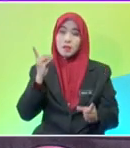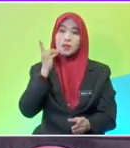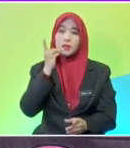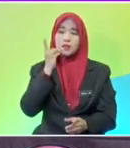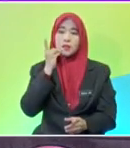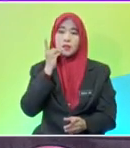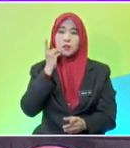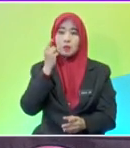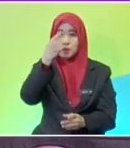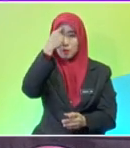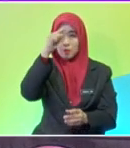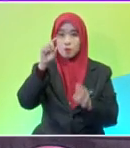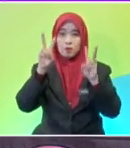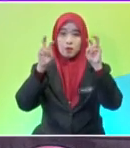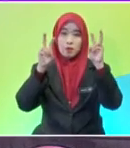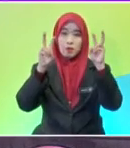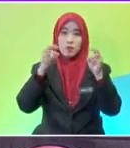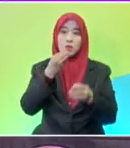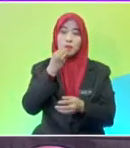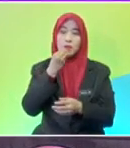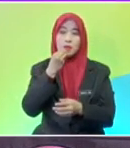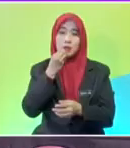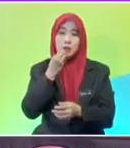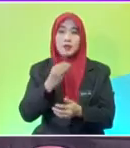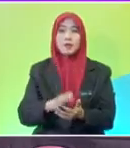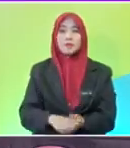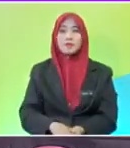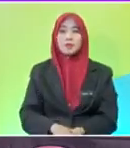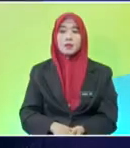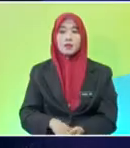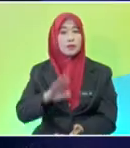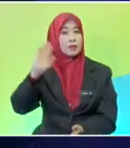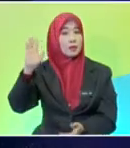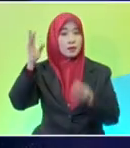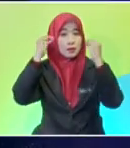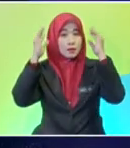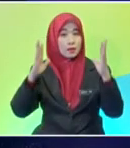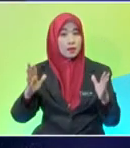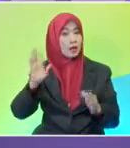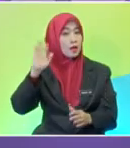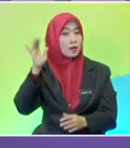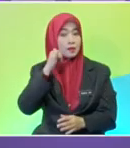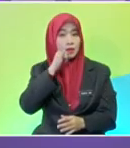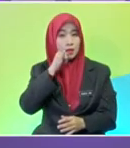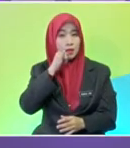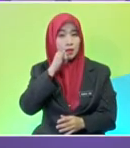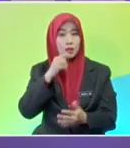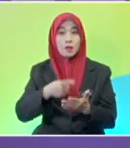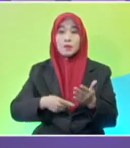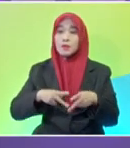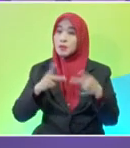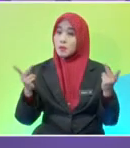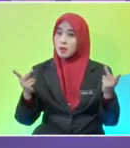of classes of food, who is none other than teacher Dewi. Hi, teacher. Hi, Shafika. How are you doing? I'm great, Shafika. Thank